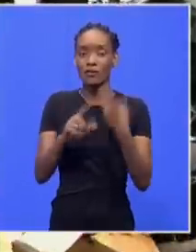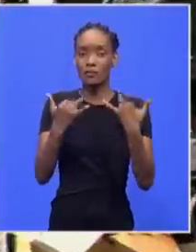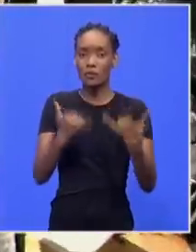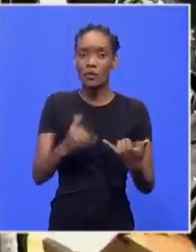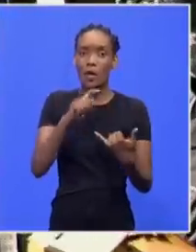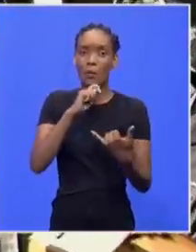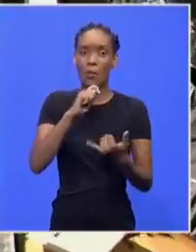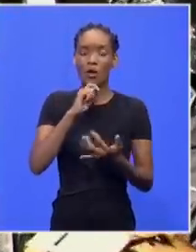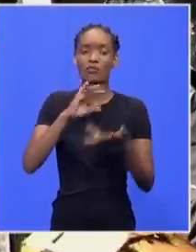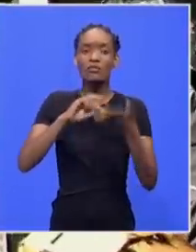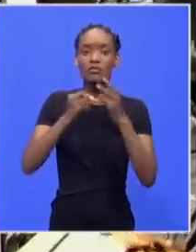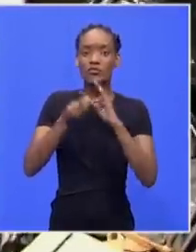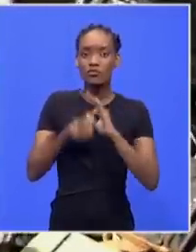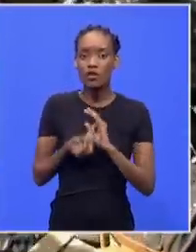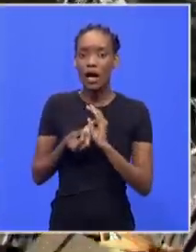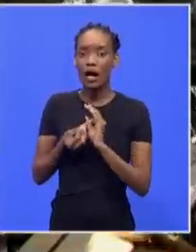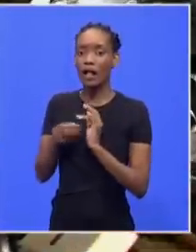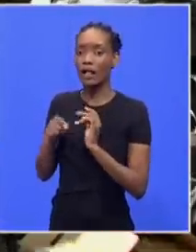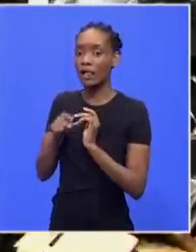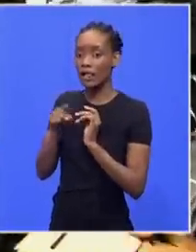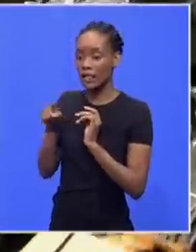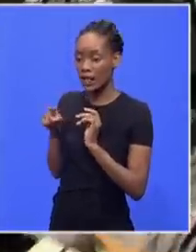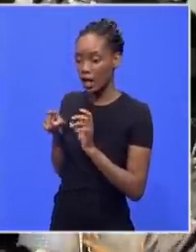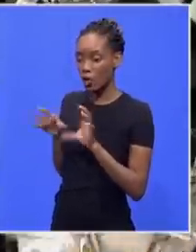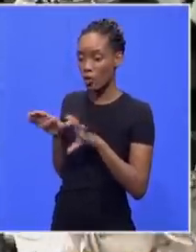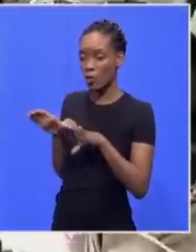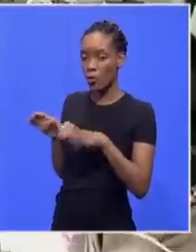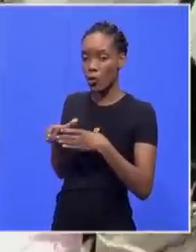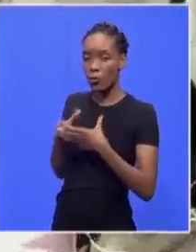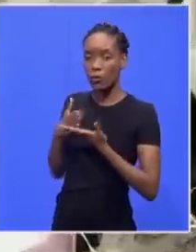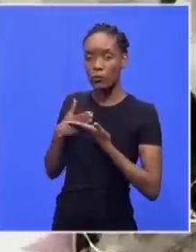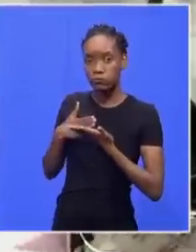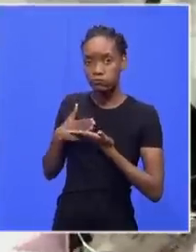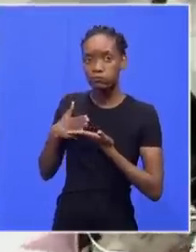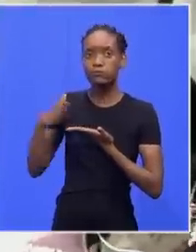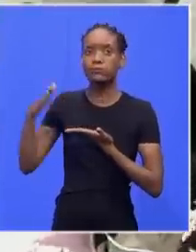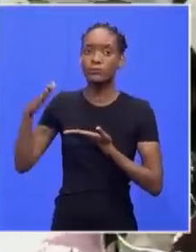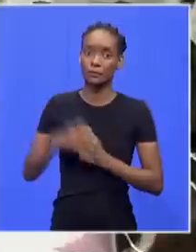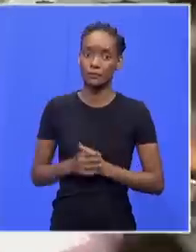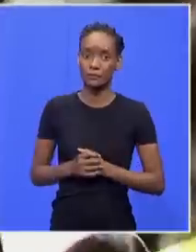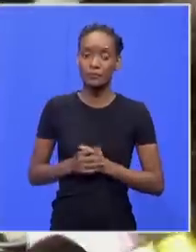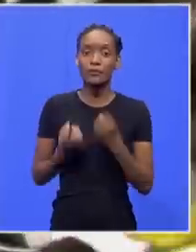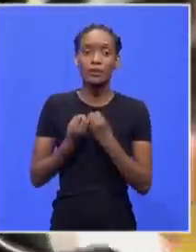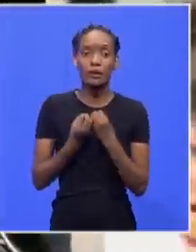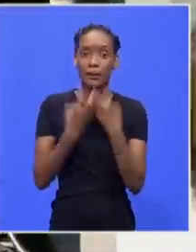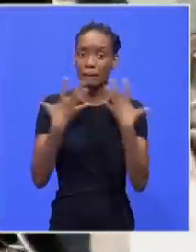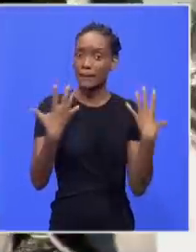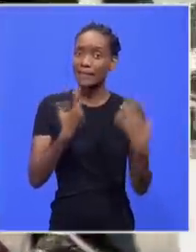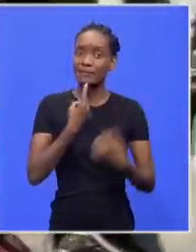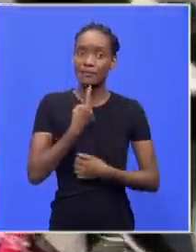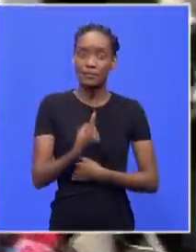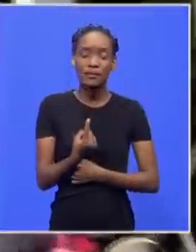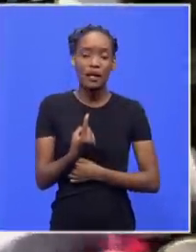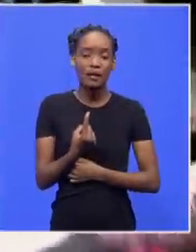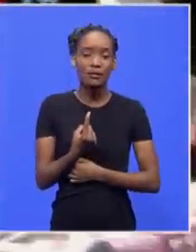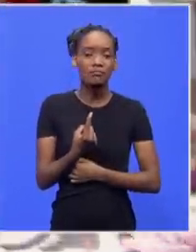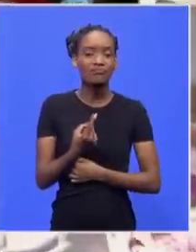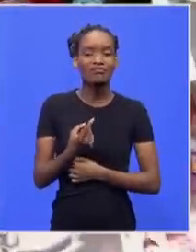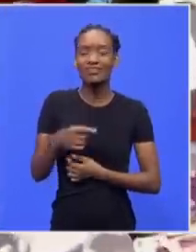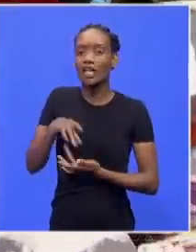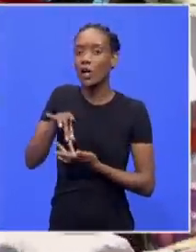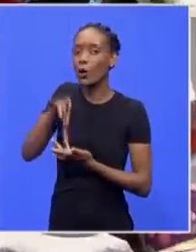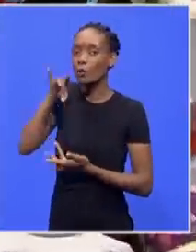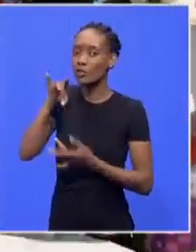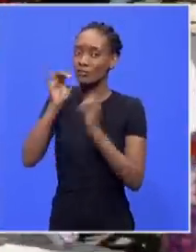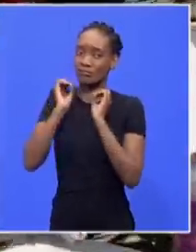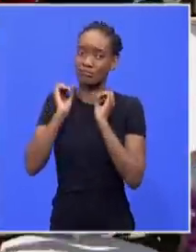to obviously evict the group that is here. Many of them saying that they don't have options. They also